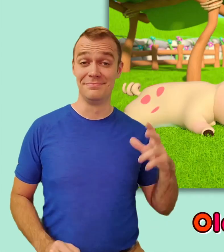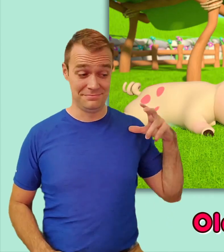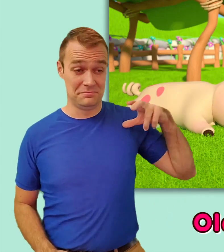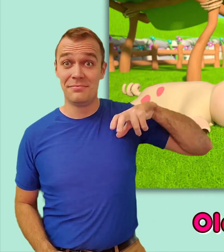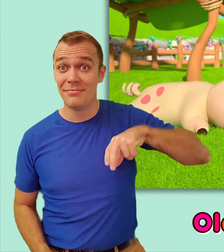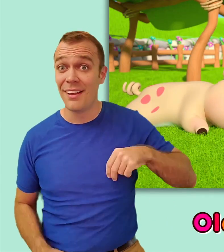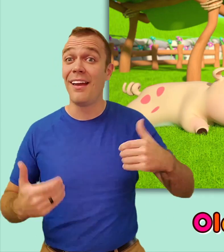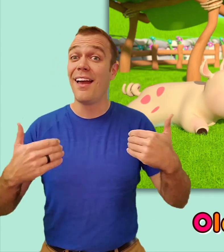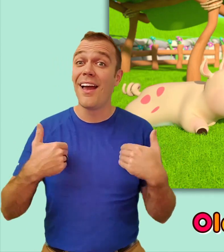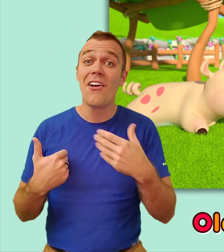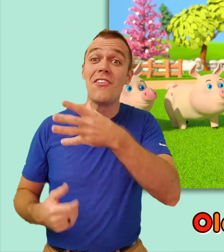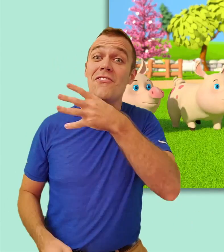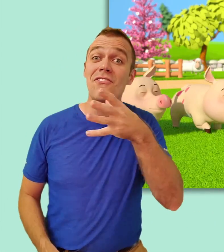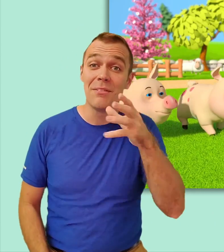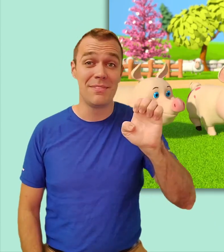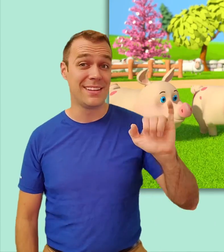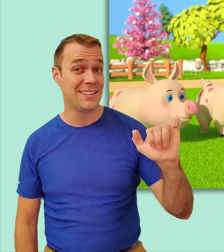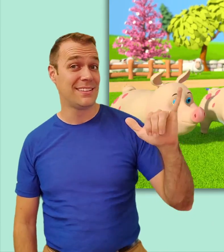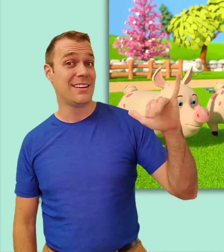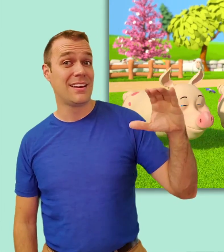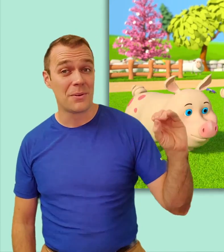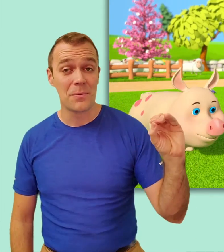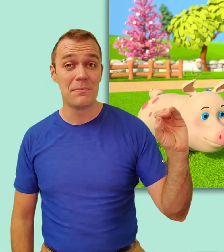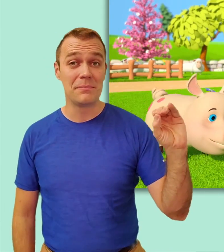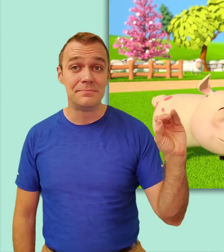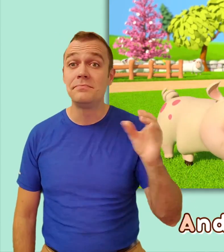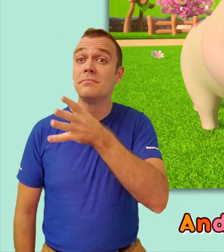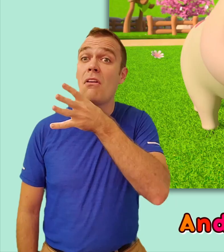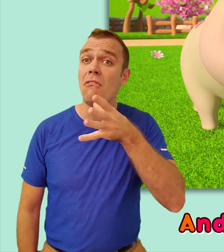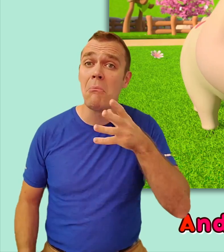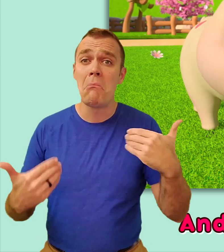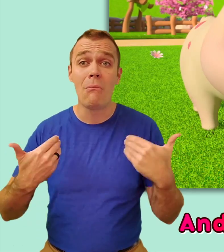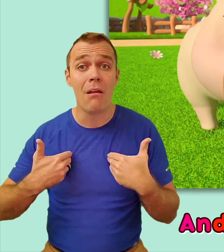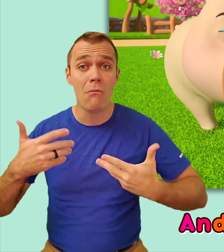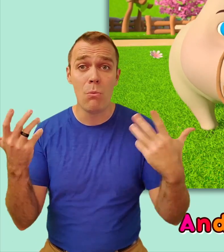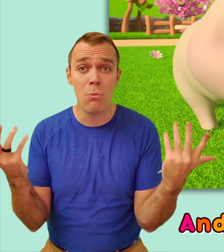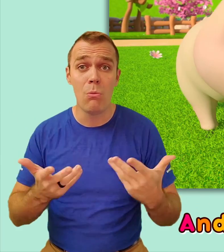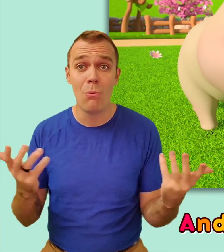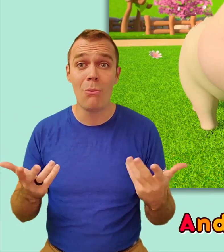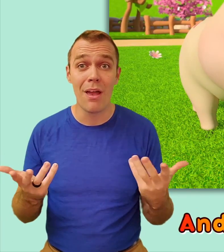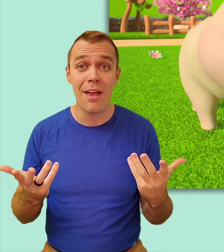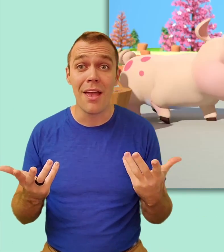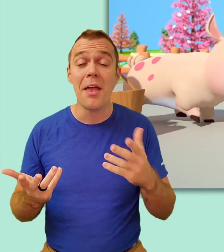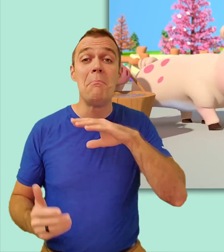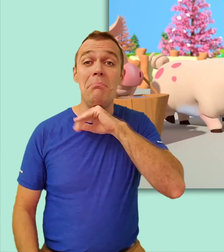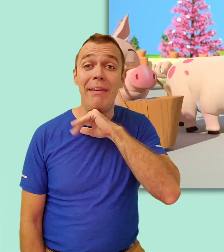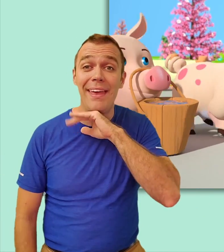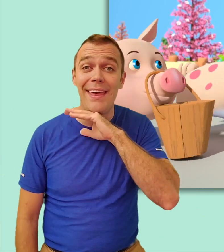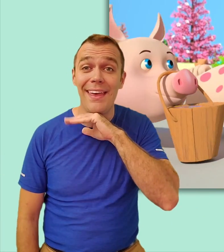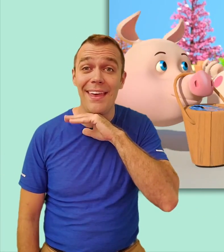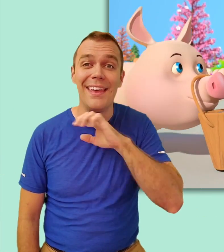Old MacDonald had a farm, E-I-E-I-O. And on his farm he had a